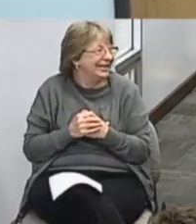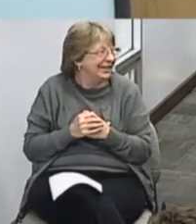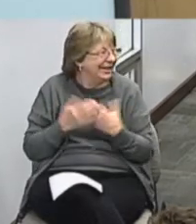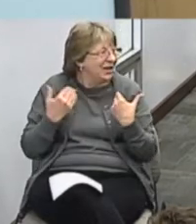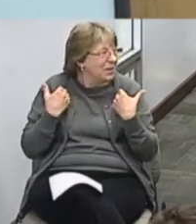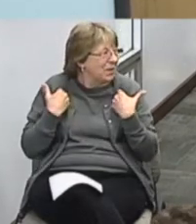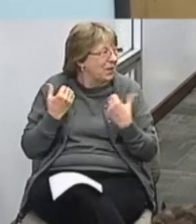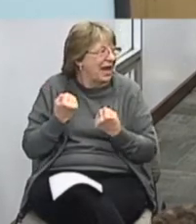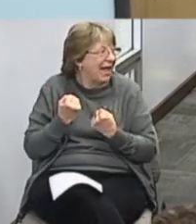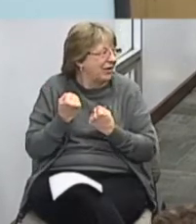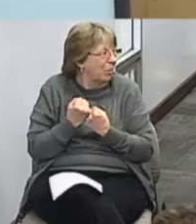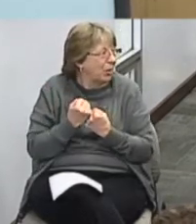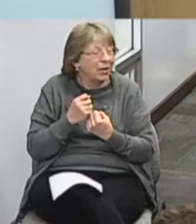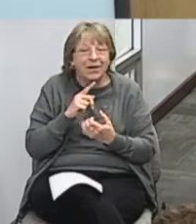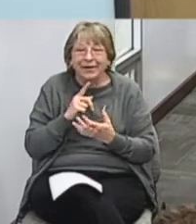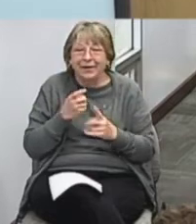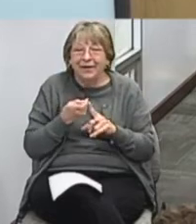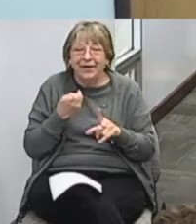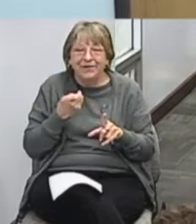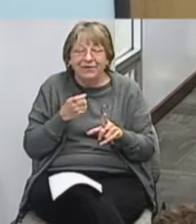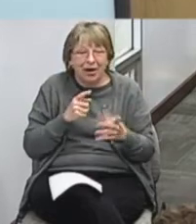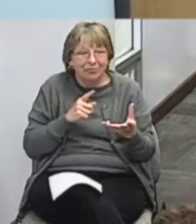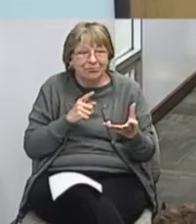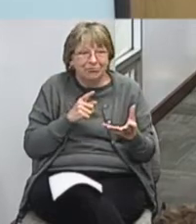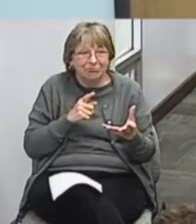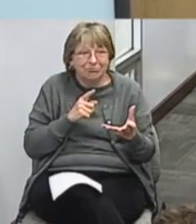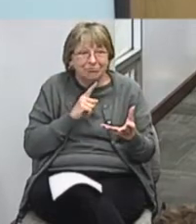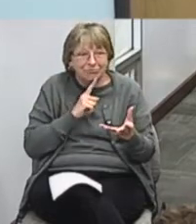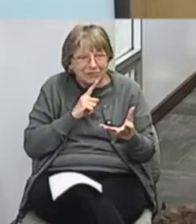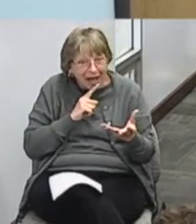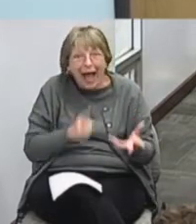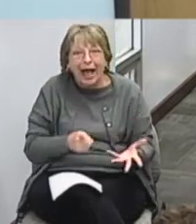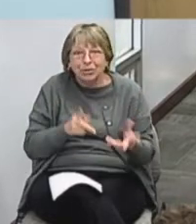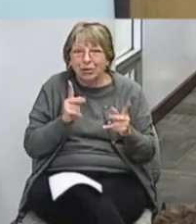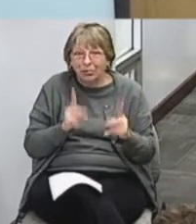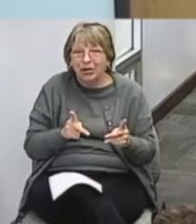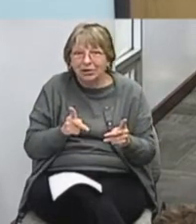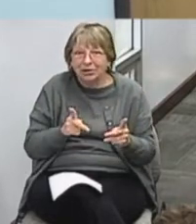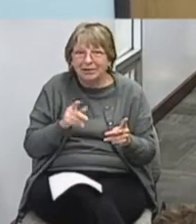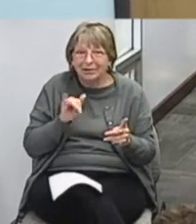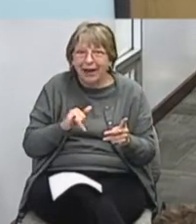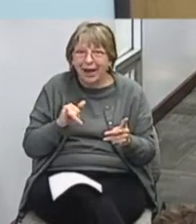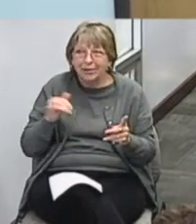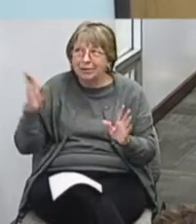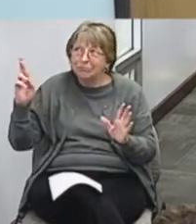support from actual guy that crashed in Smallville, which I think is pretty cool.